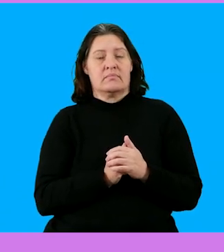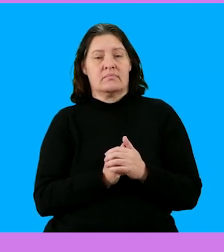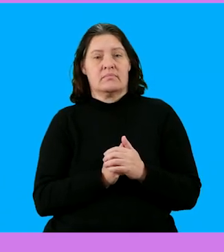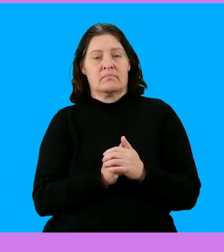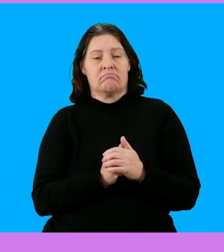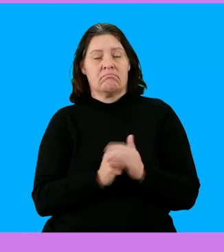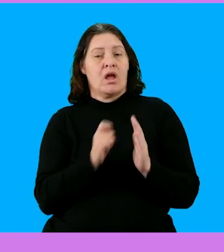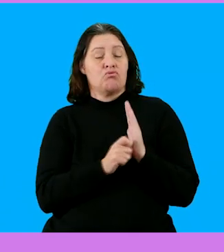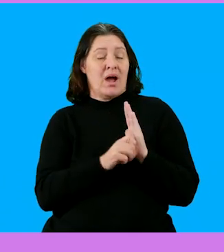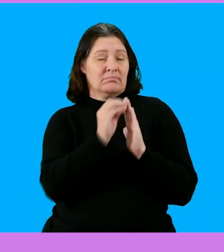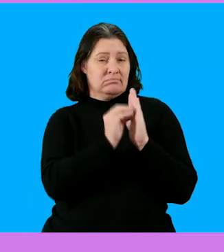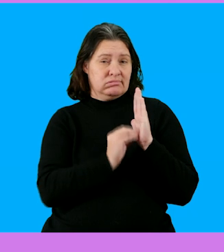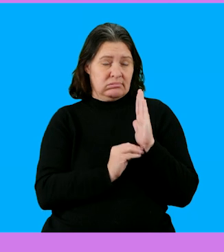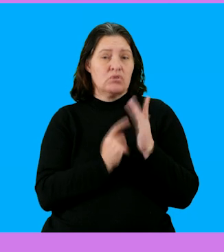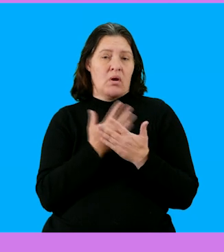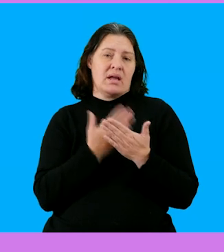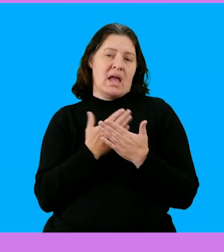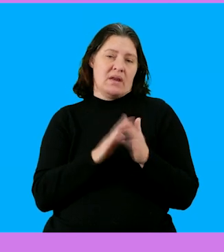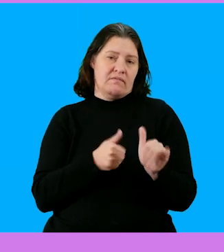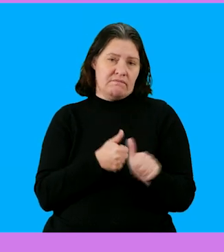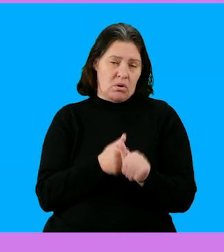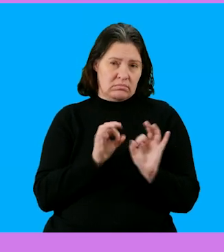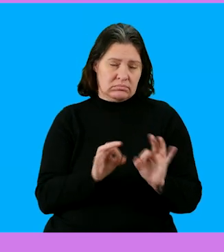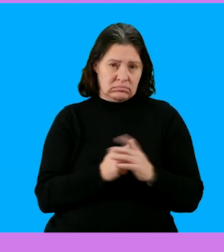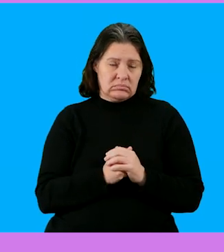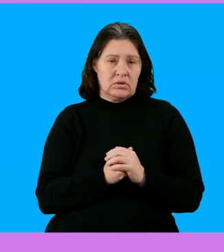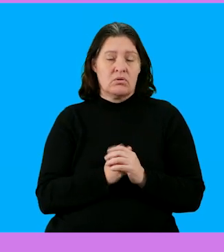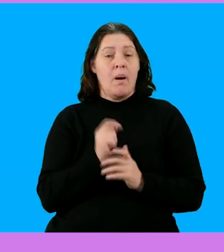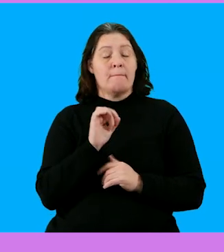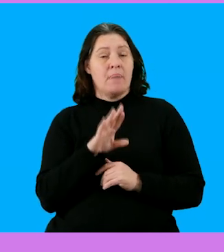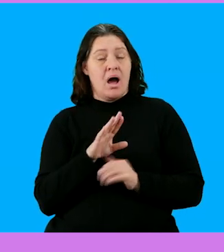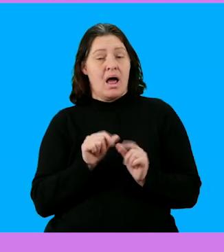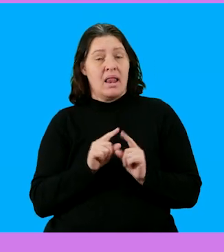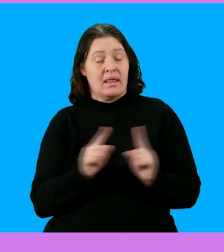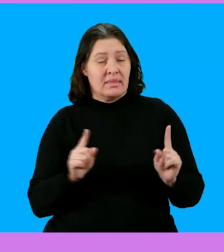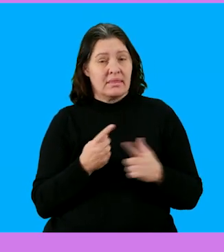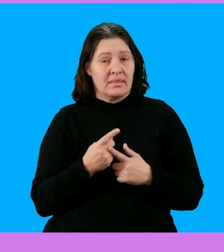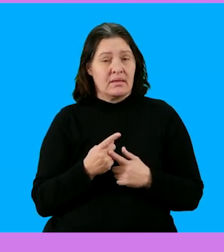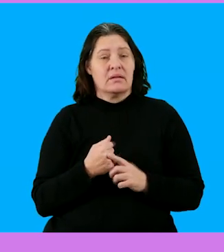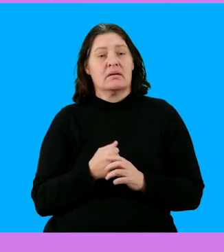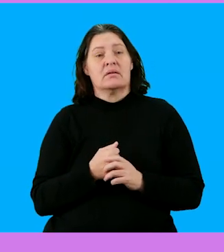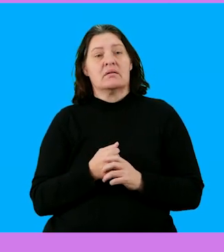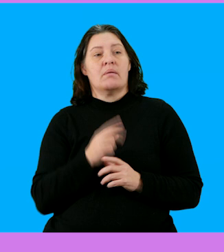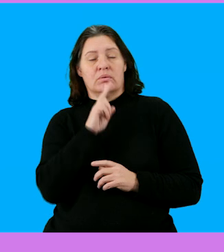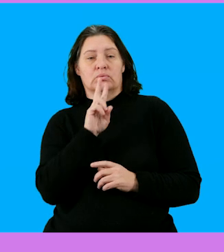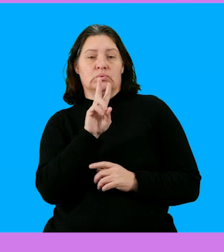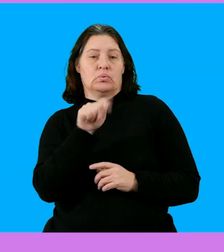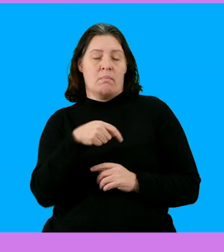I'll write that down here so that we can all follow. So the bar length in my case is